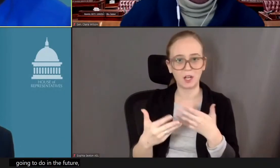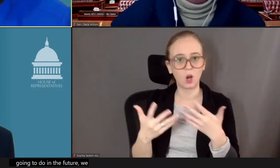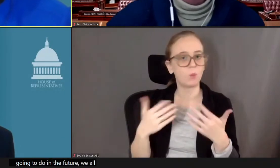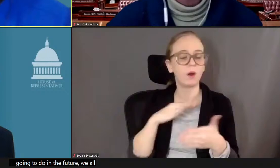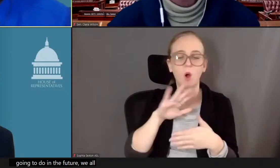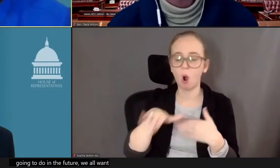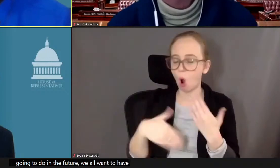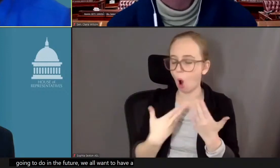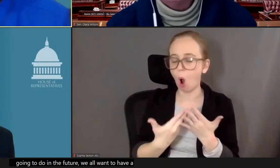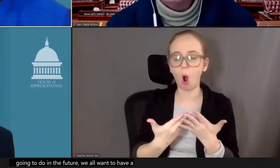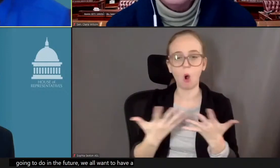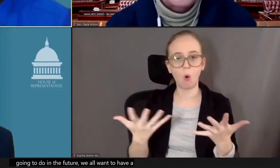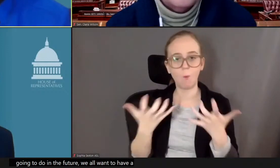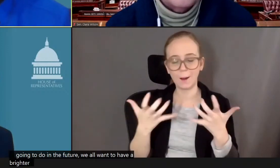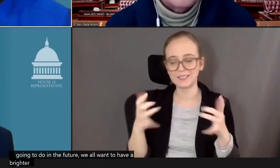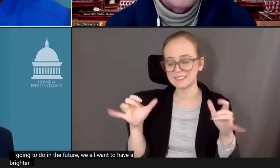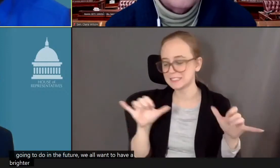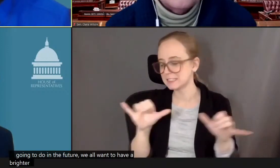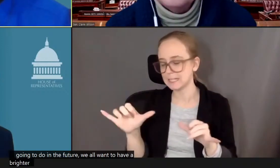future.